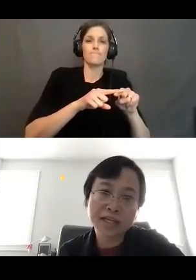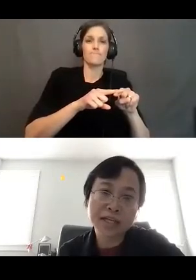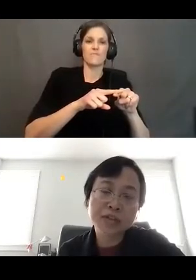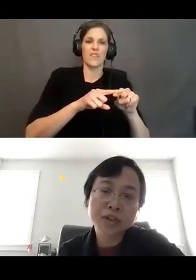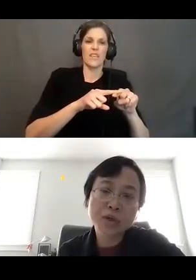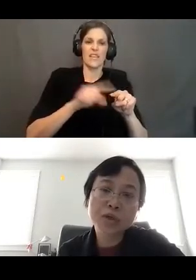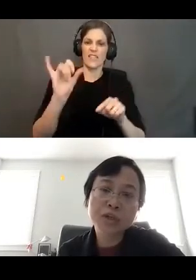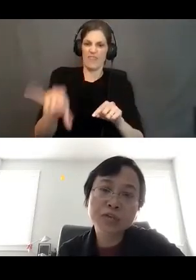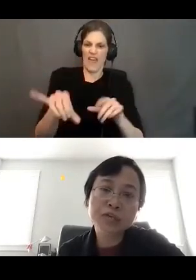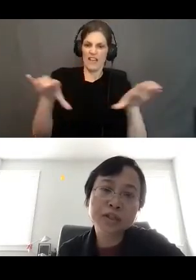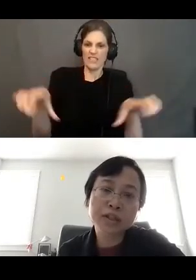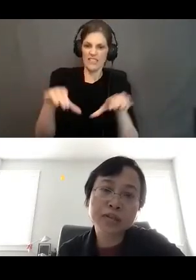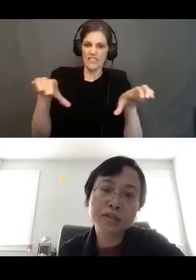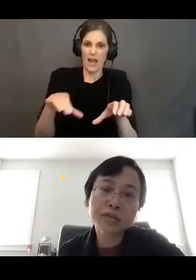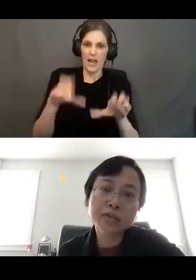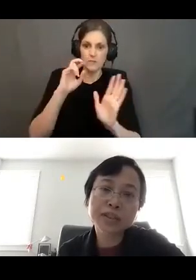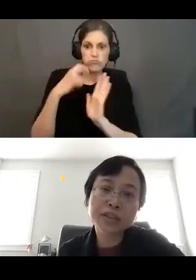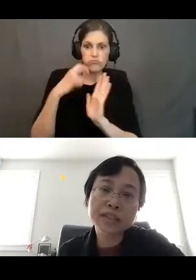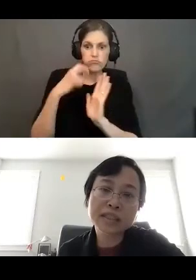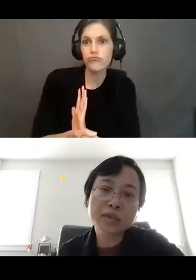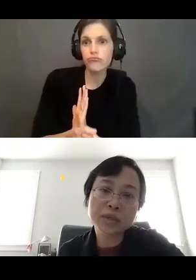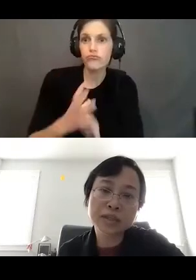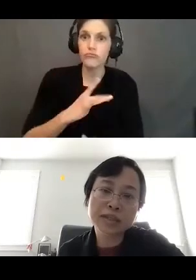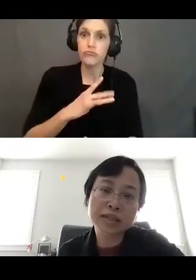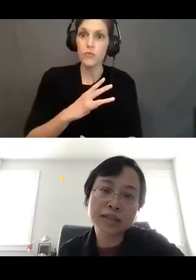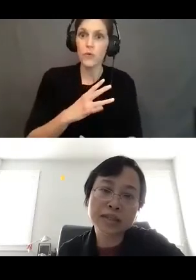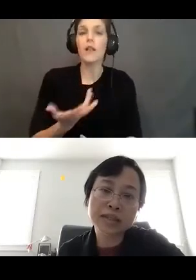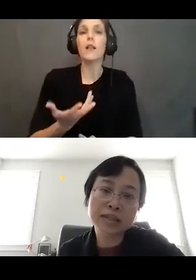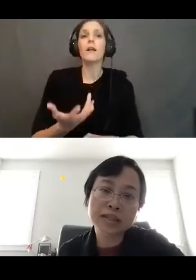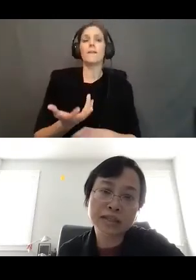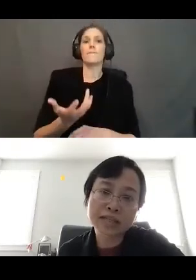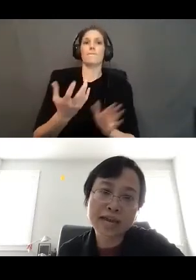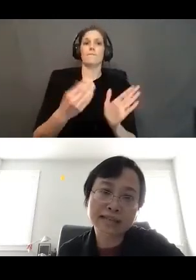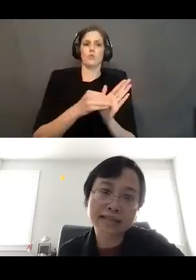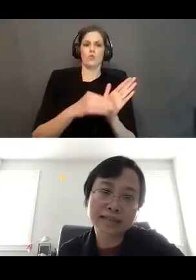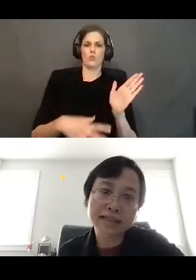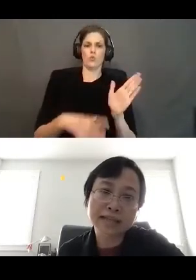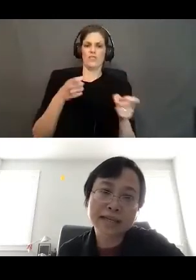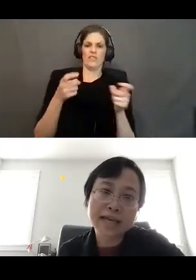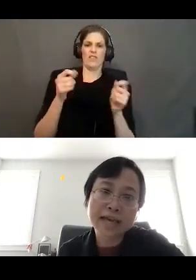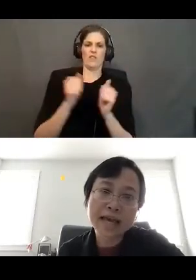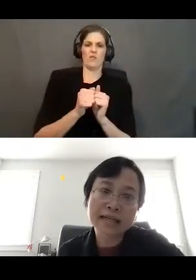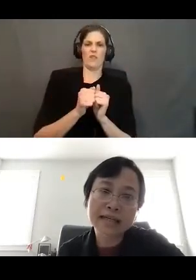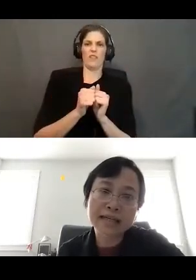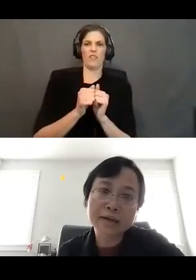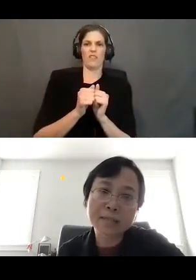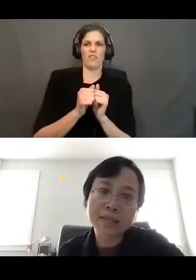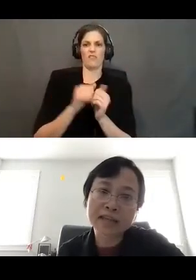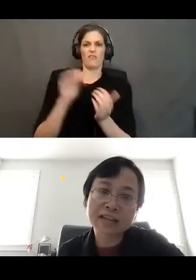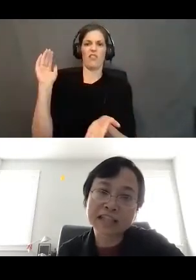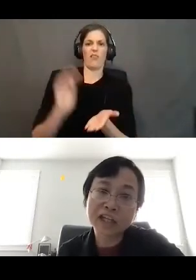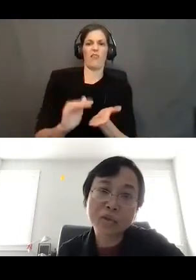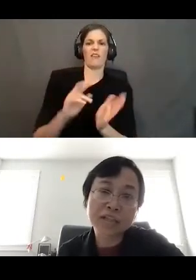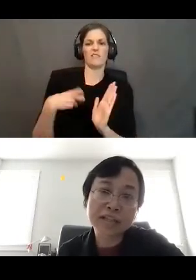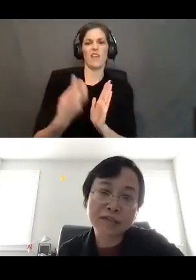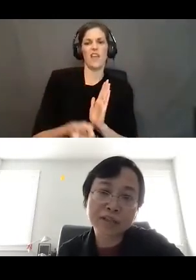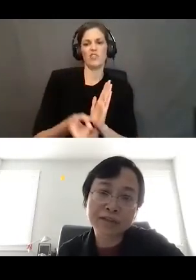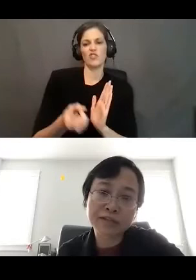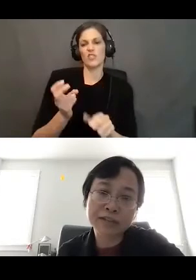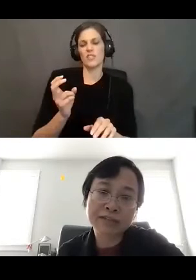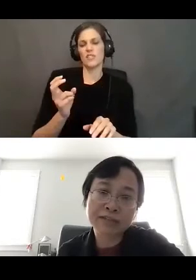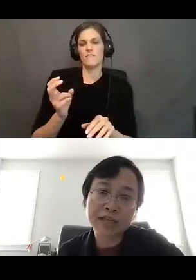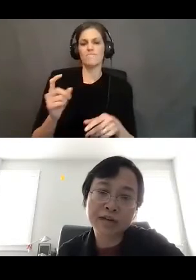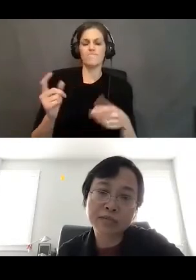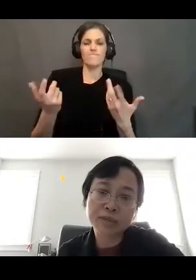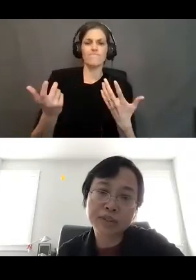is. So if students are dealing with less engaging tasks, and their engagement level is